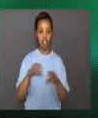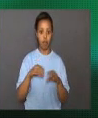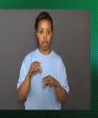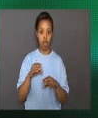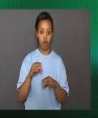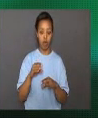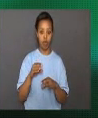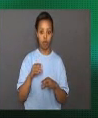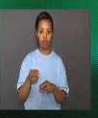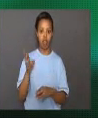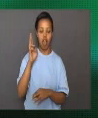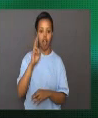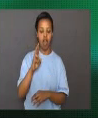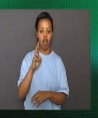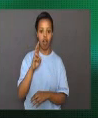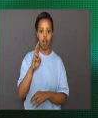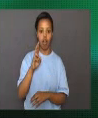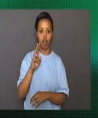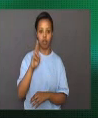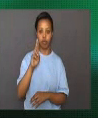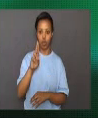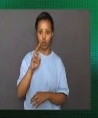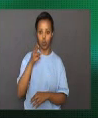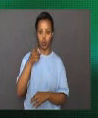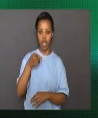with ribulose biphosphate, or